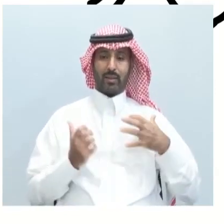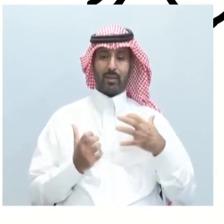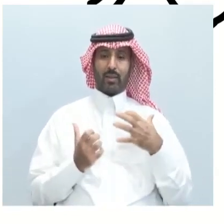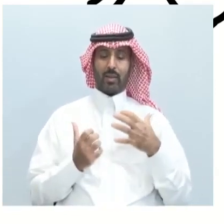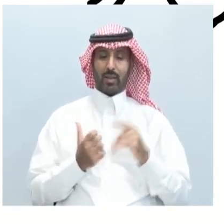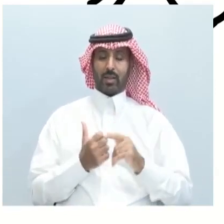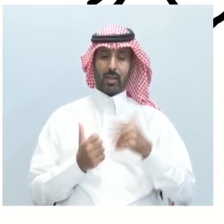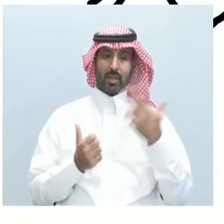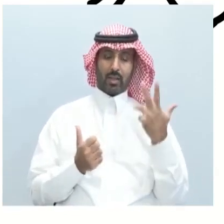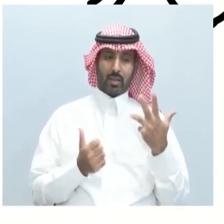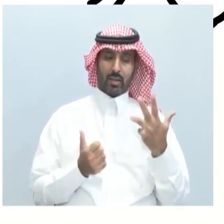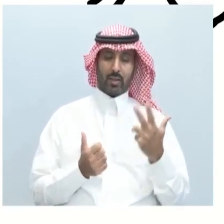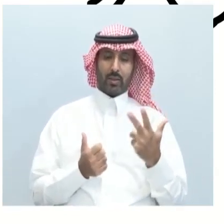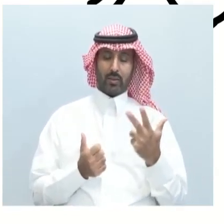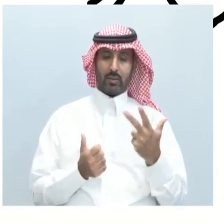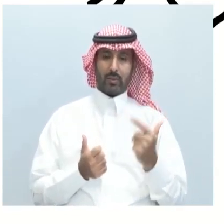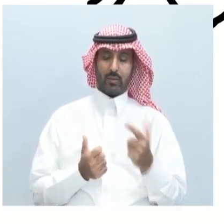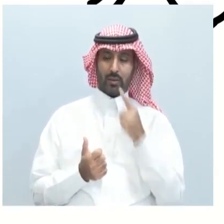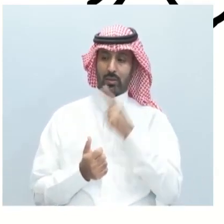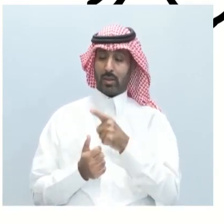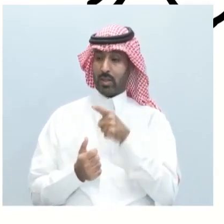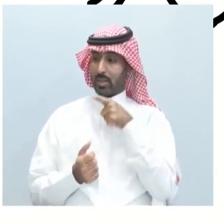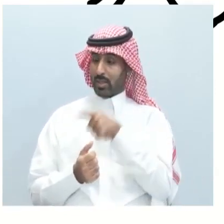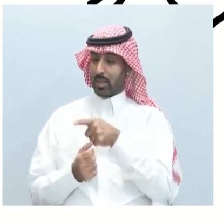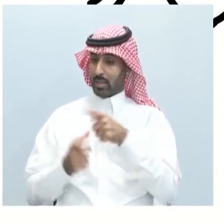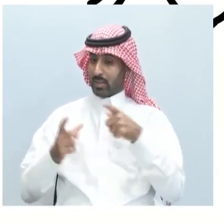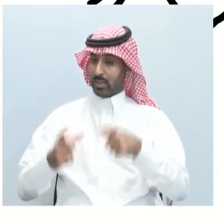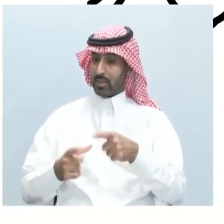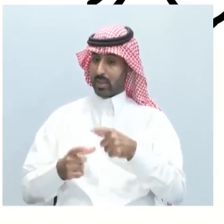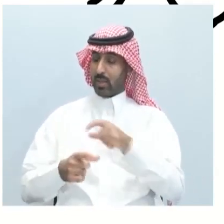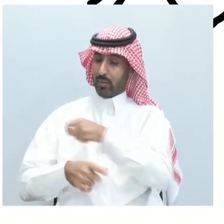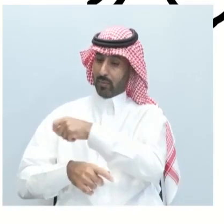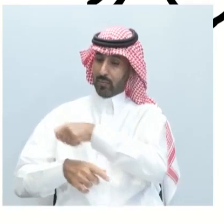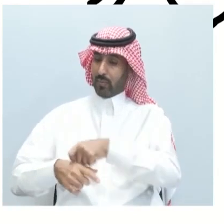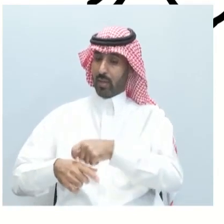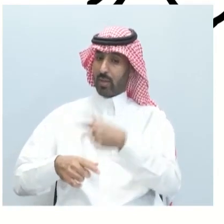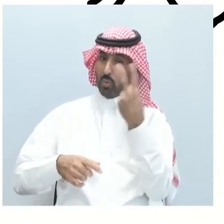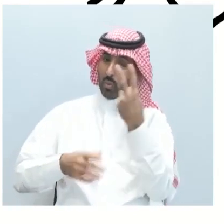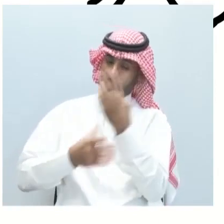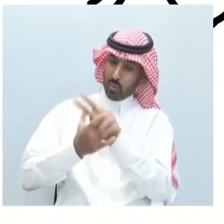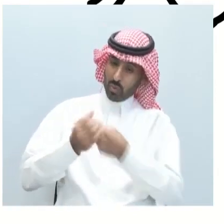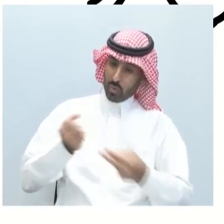Number eight, he and his team perform surgery on Polish twins.